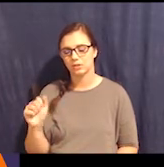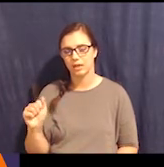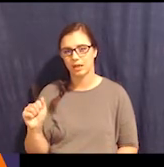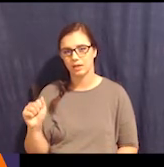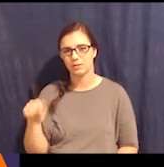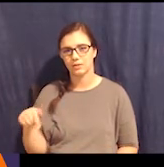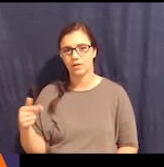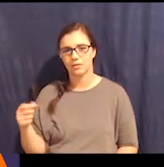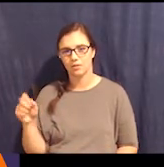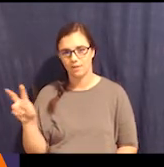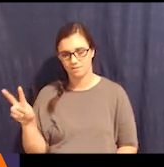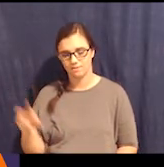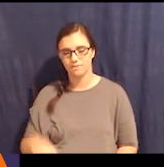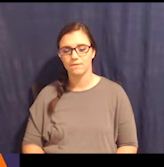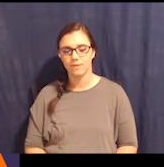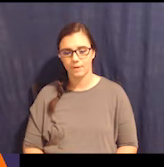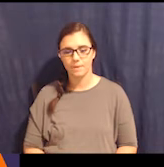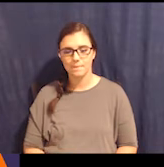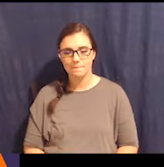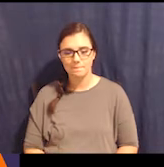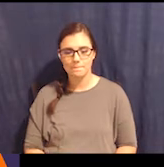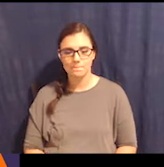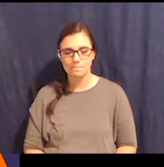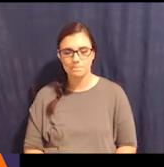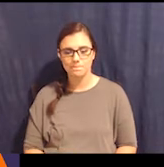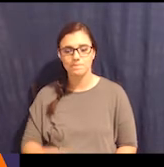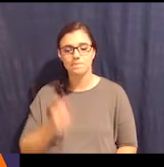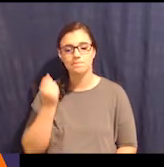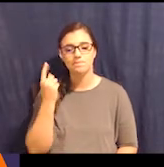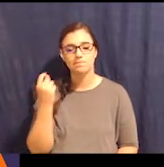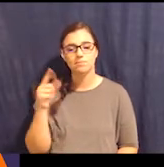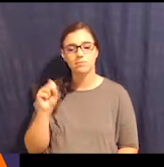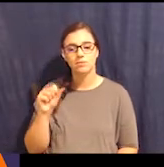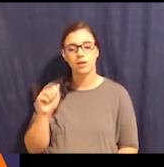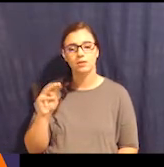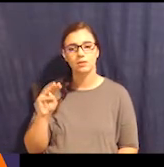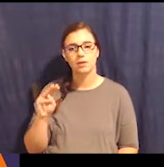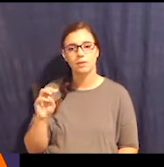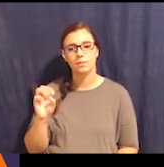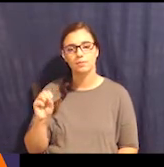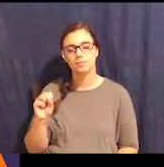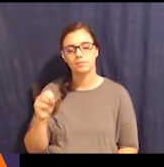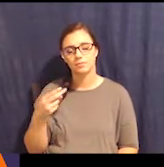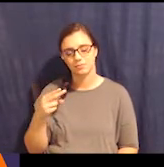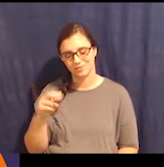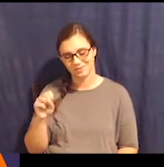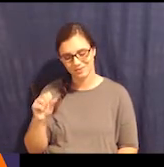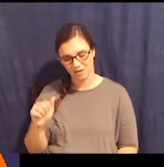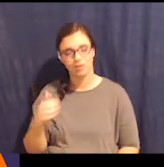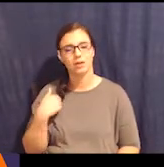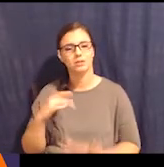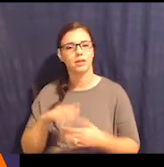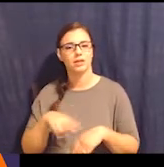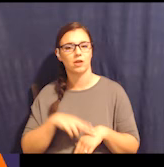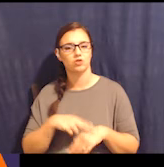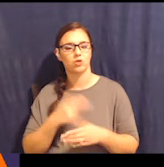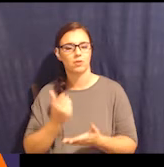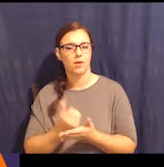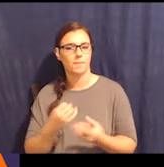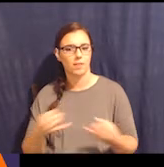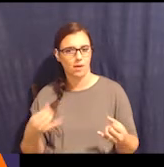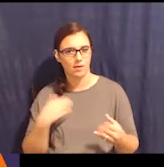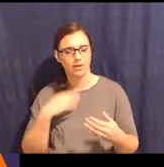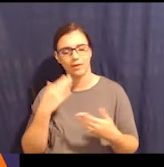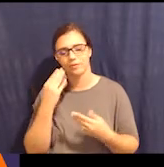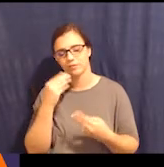SAMHSA has a national helpline where they offer information and referral services. And to access the helpline,